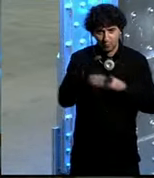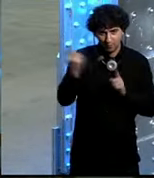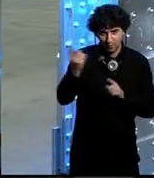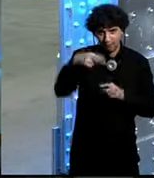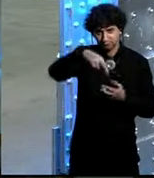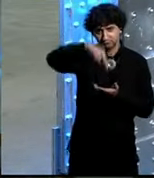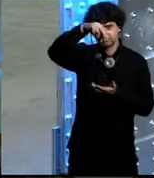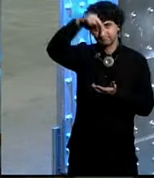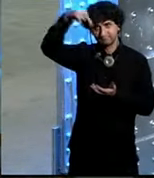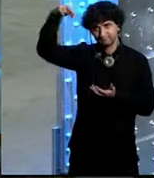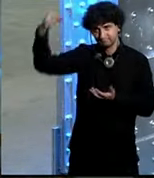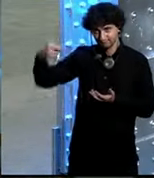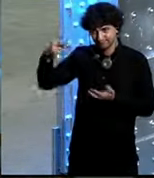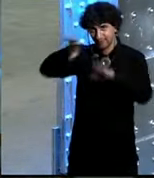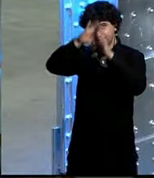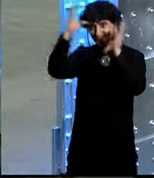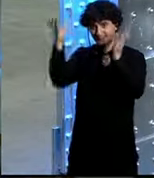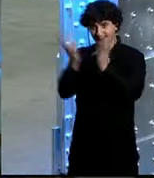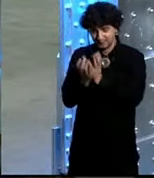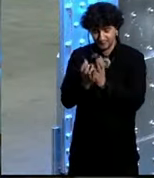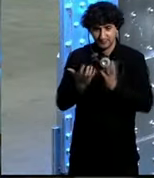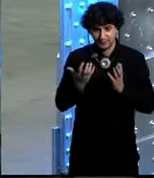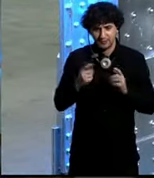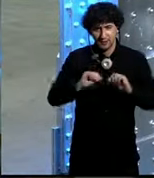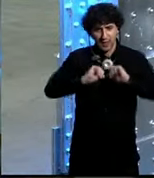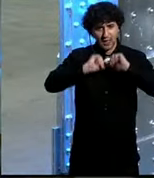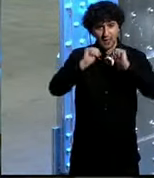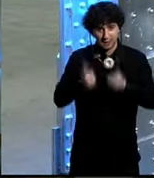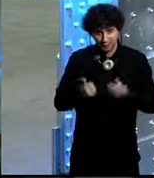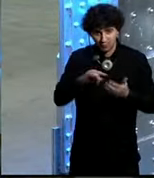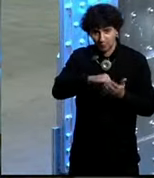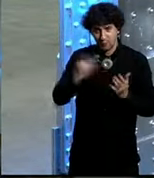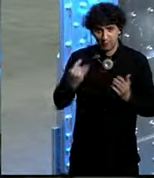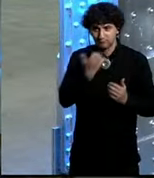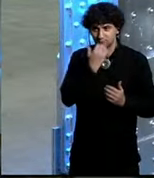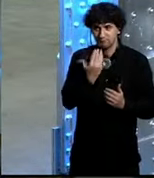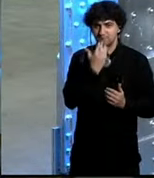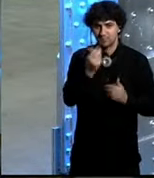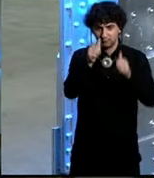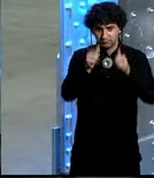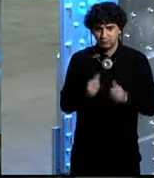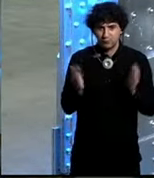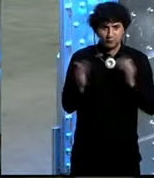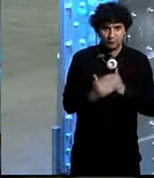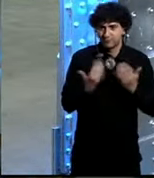well, he talked about cosmonauts. Homer did. So it's weird that they didn't have the word back